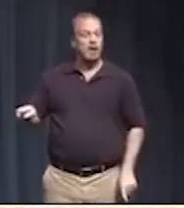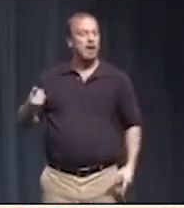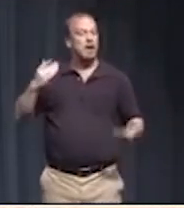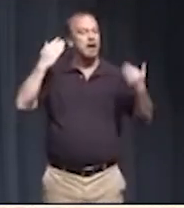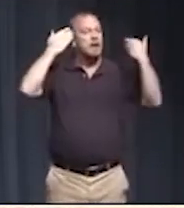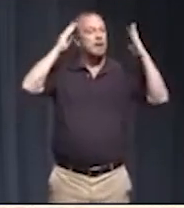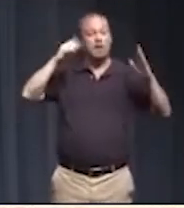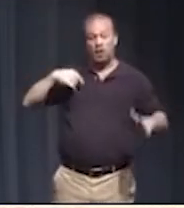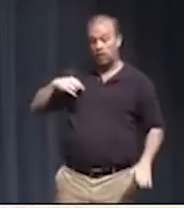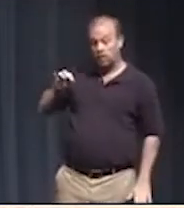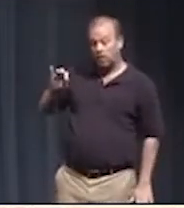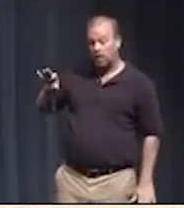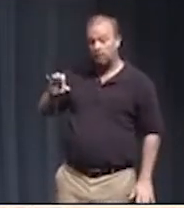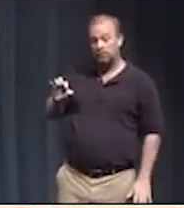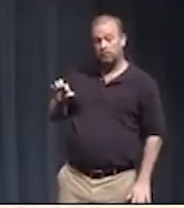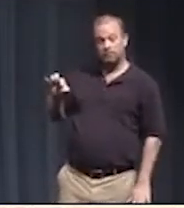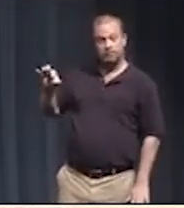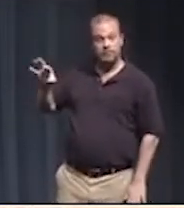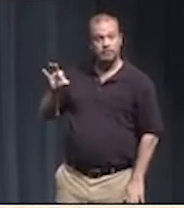being lectured.